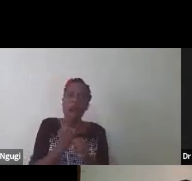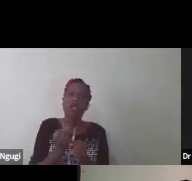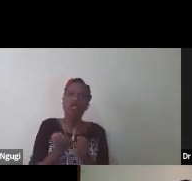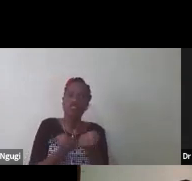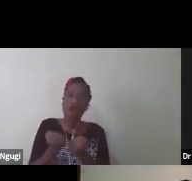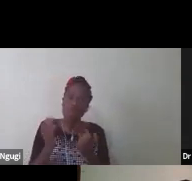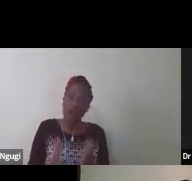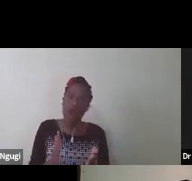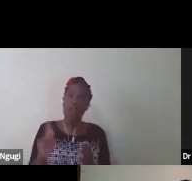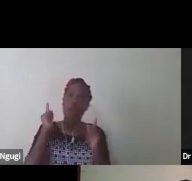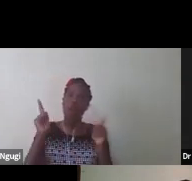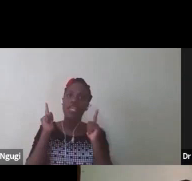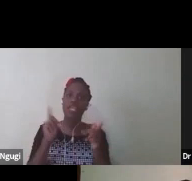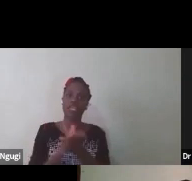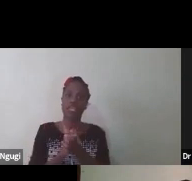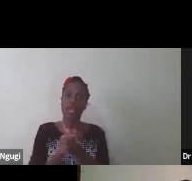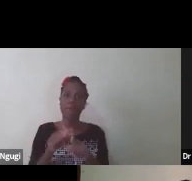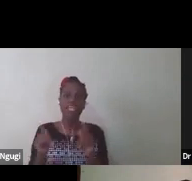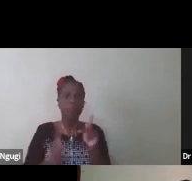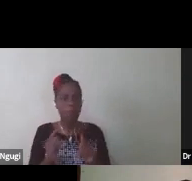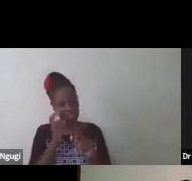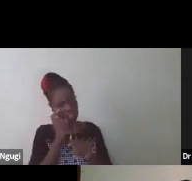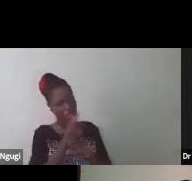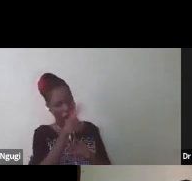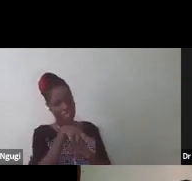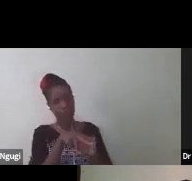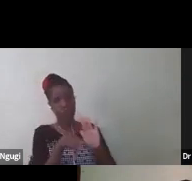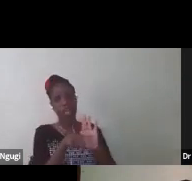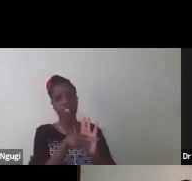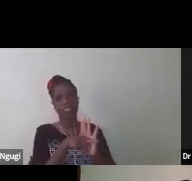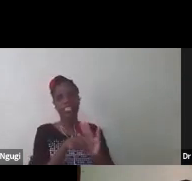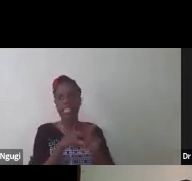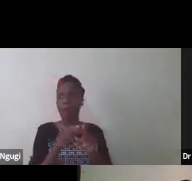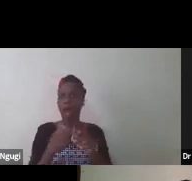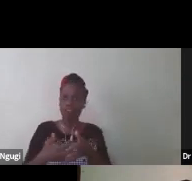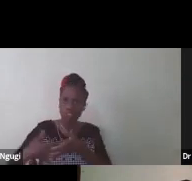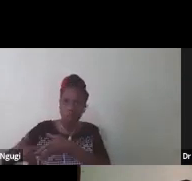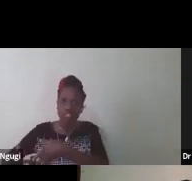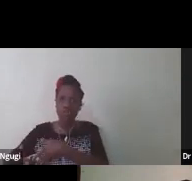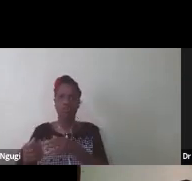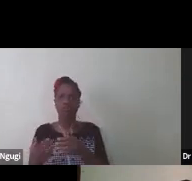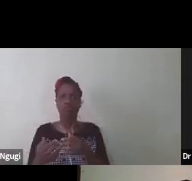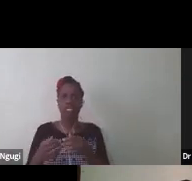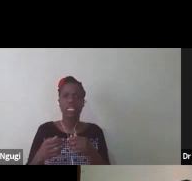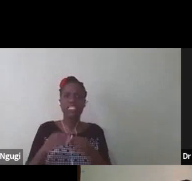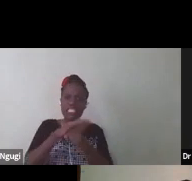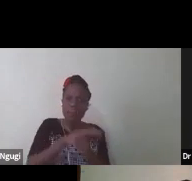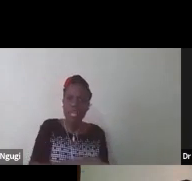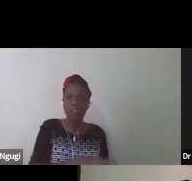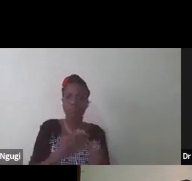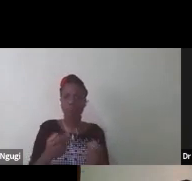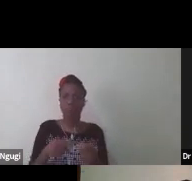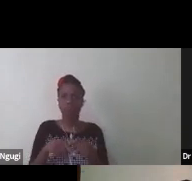the society has generated this process of, you know, isolating people, discriminating them on the basis of any